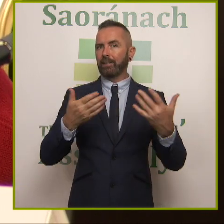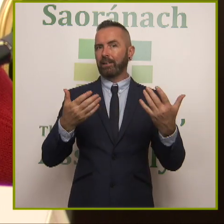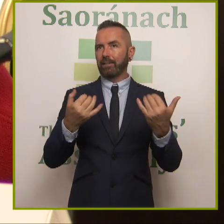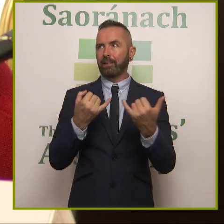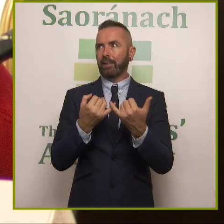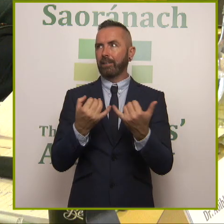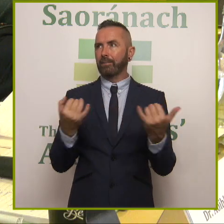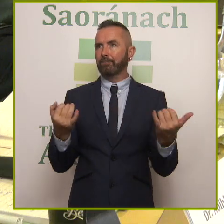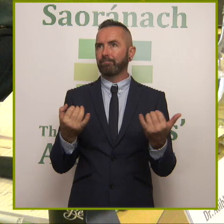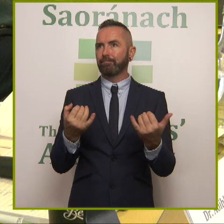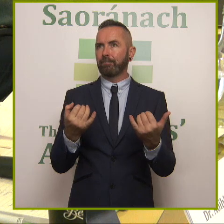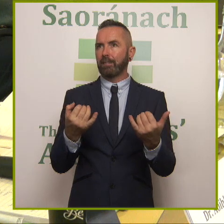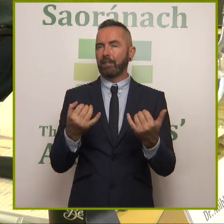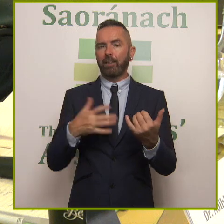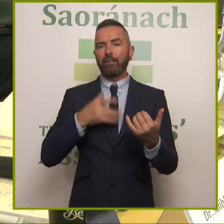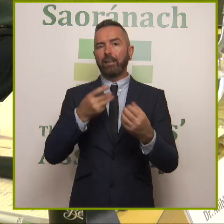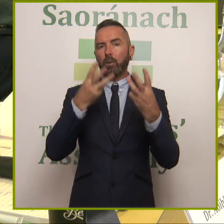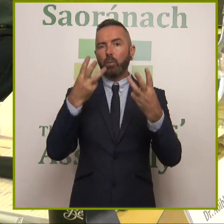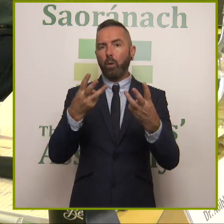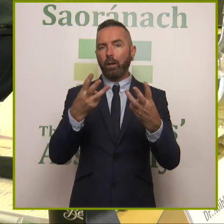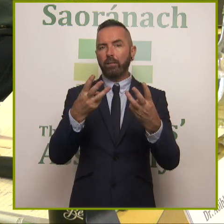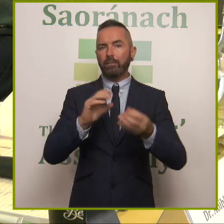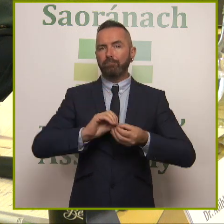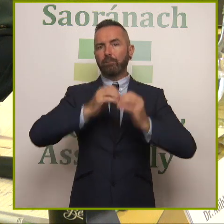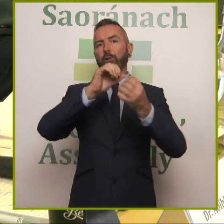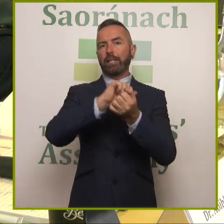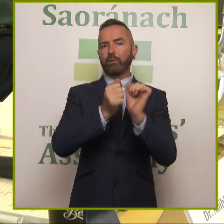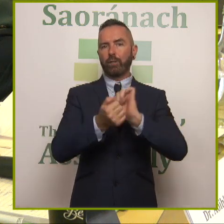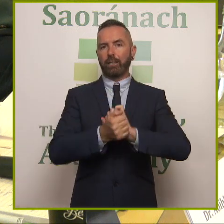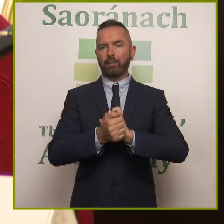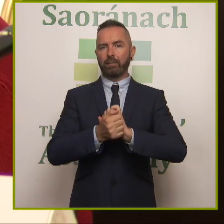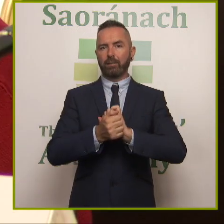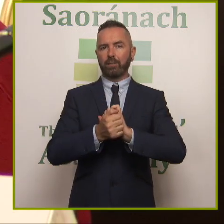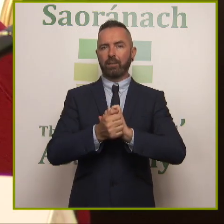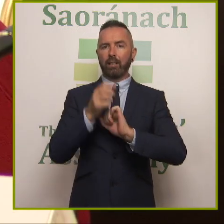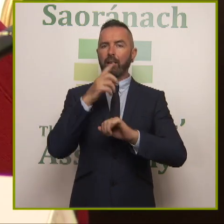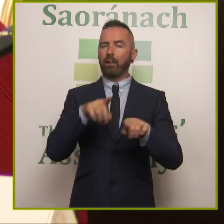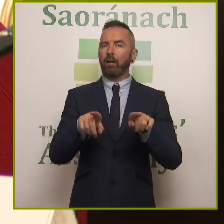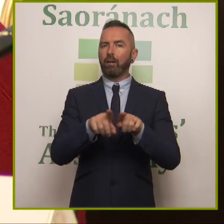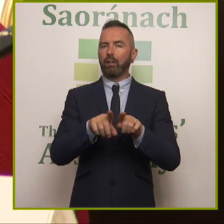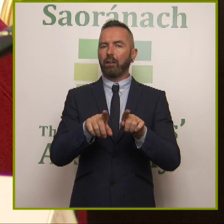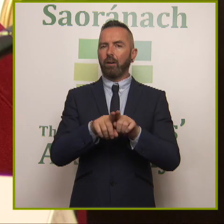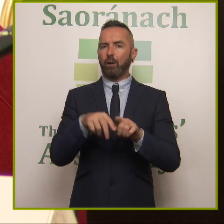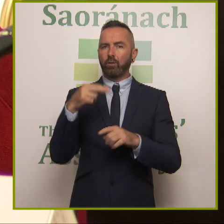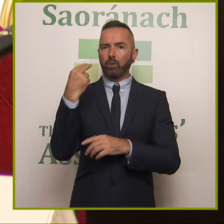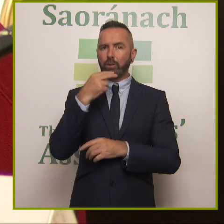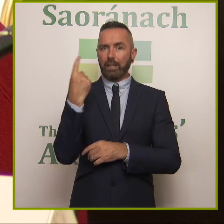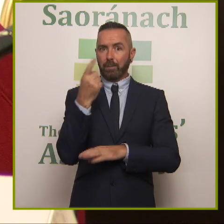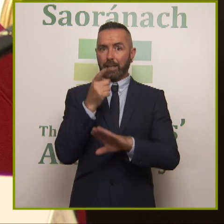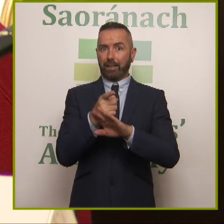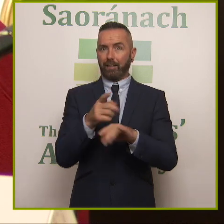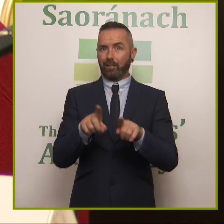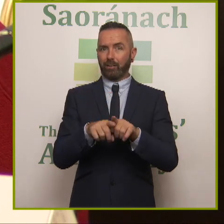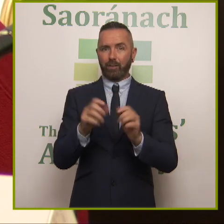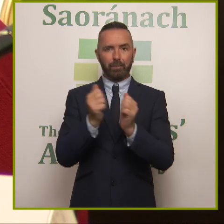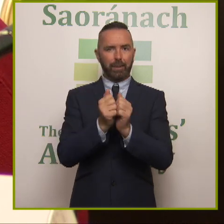they wanted change, but overall, though, as well, it was nice to be there as well, because you got to meet